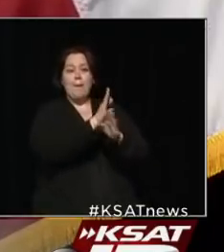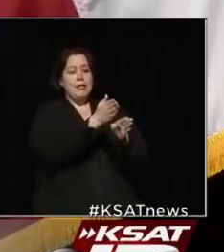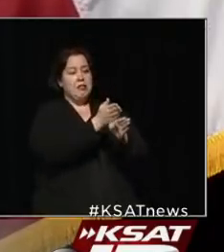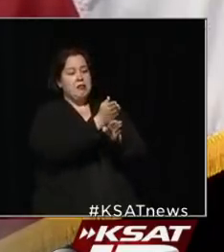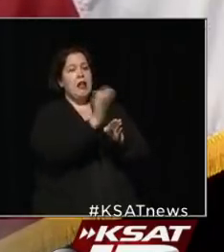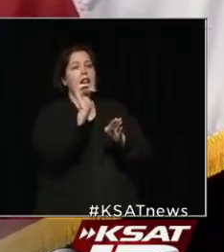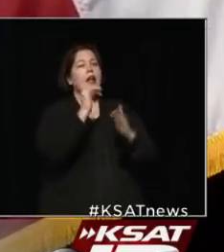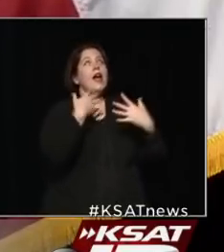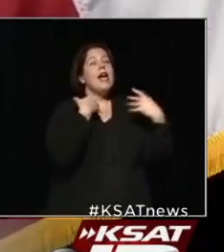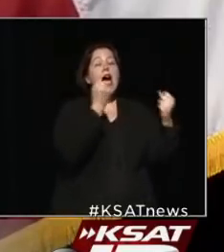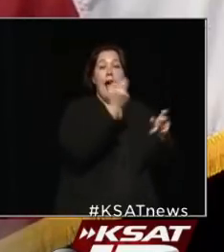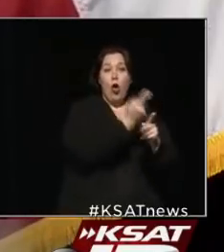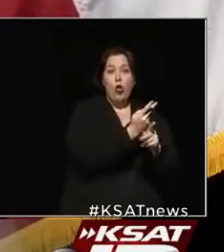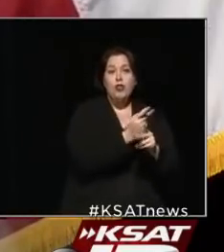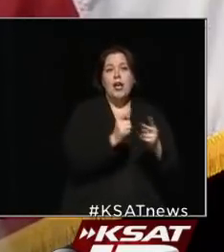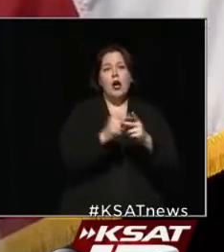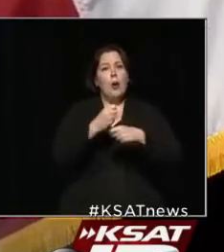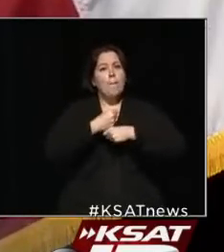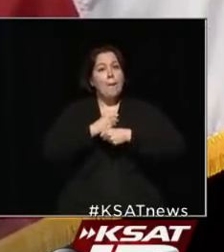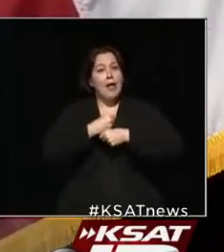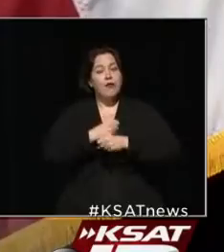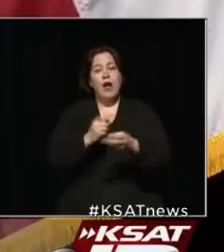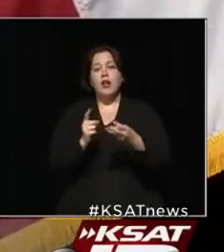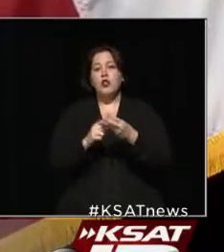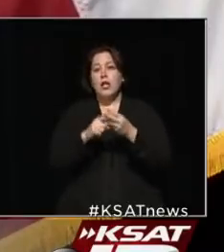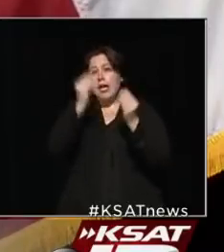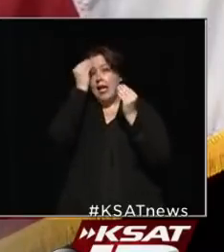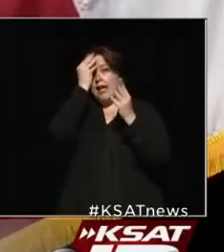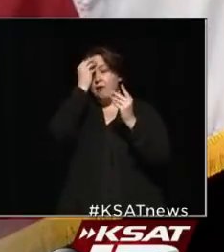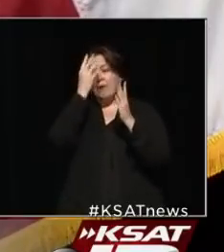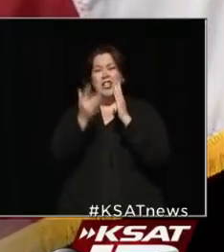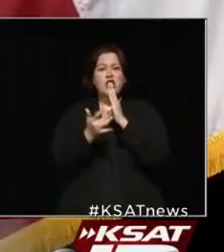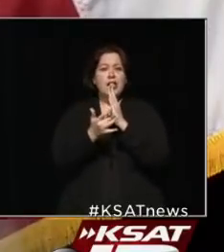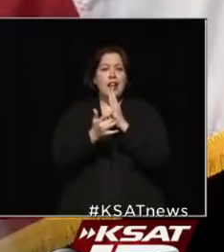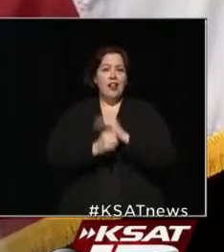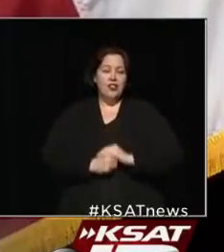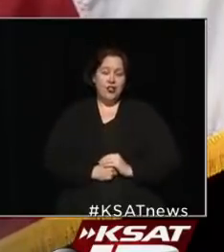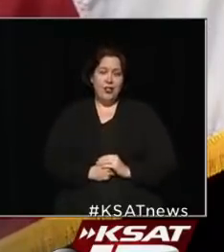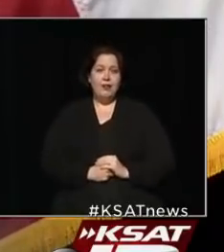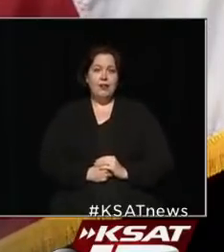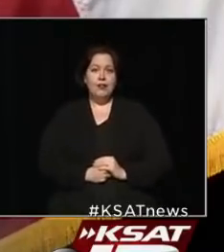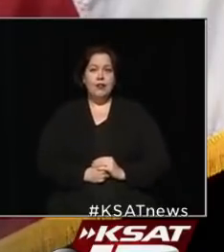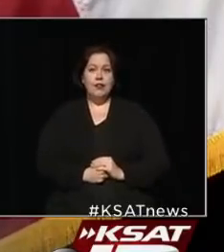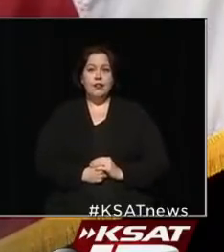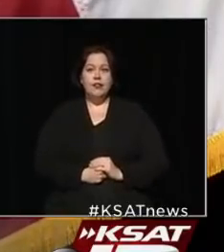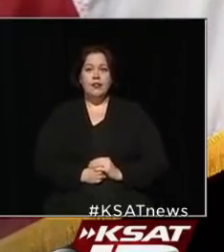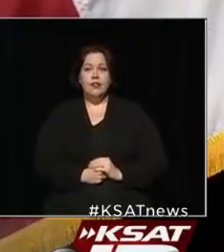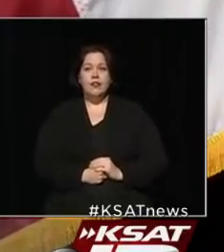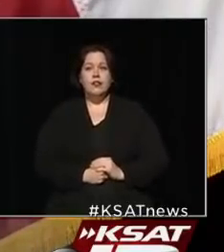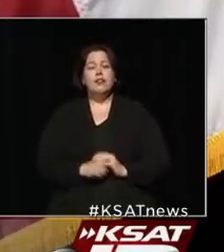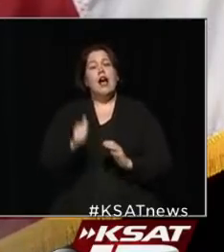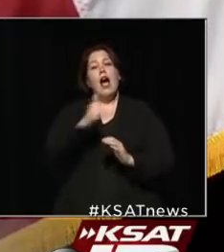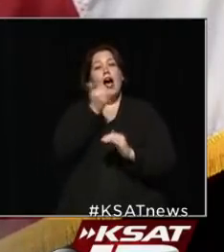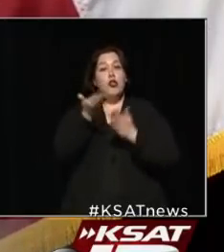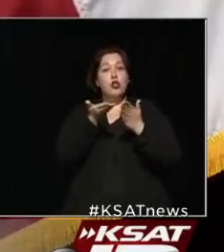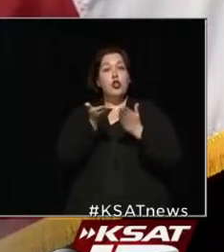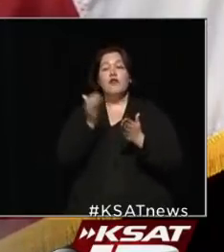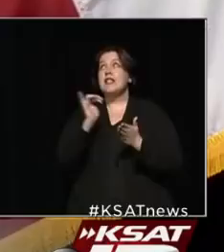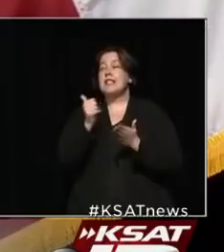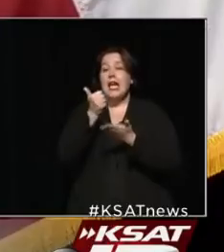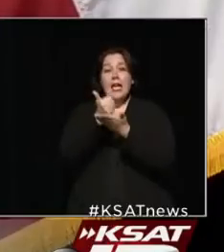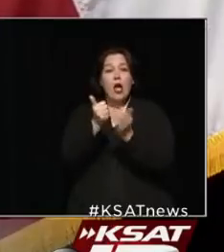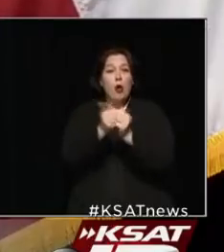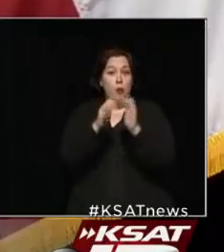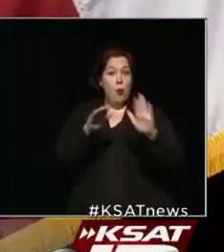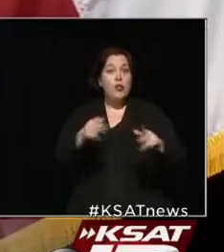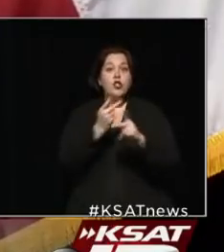such as healthcare, manufacturing, and information technology. Wraparound and support services such as help with